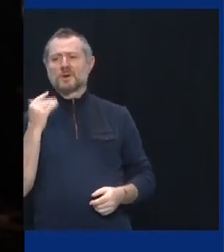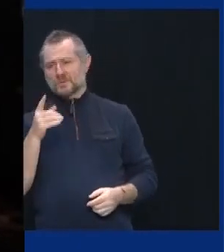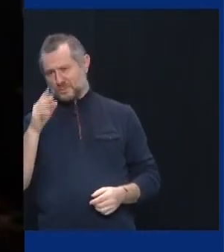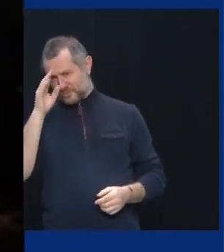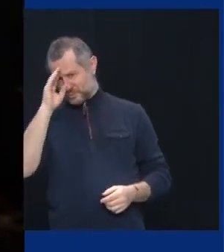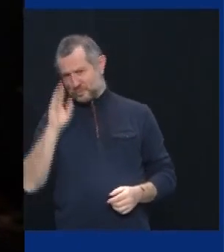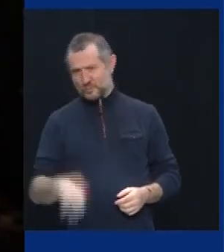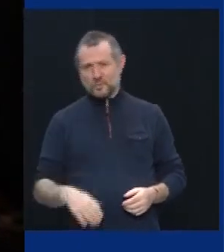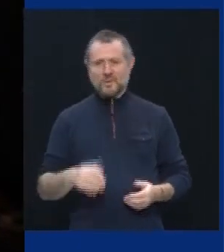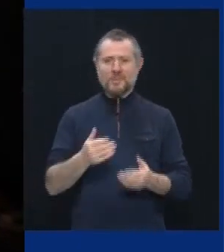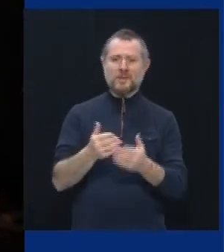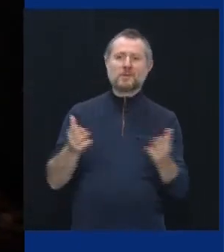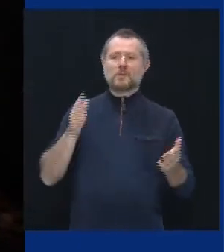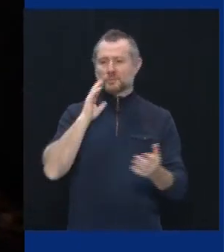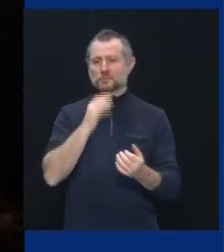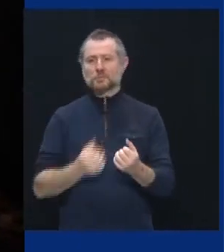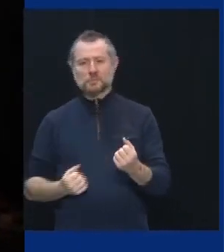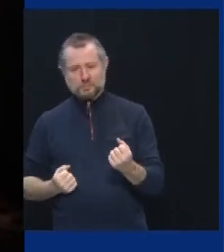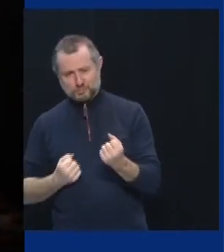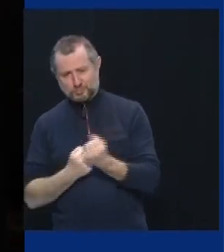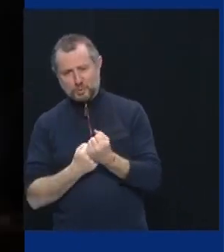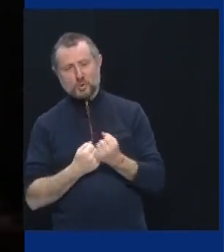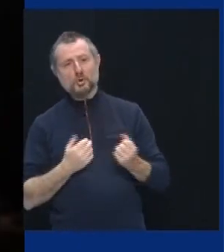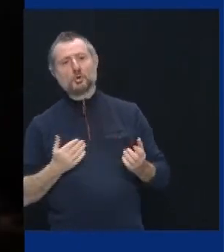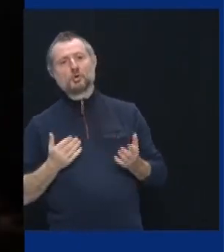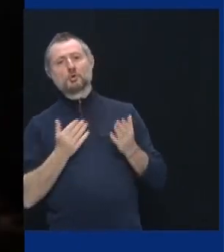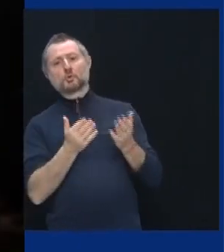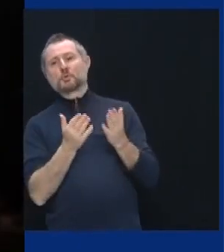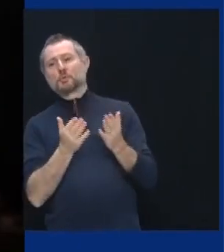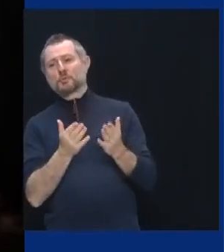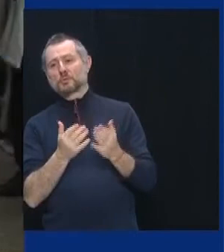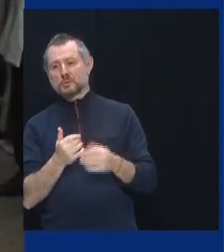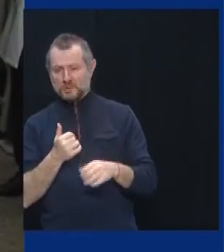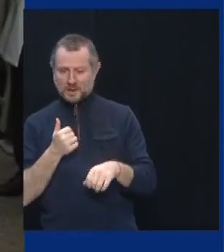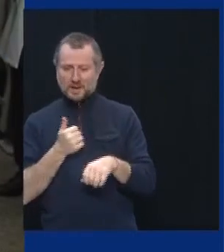going to be with you. Mm-hmm. And I could not